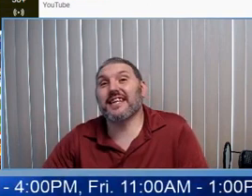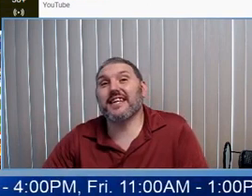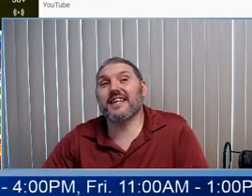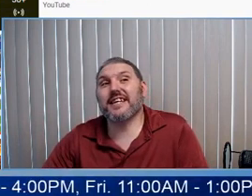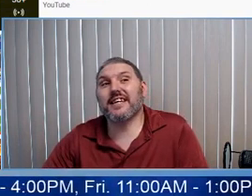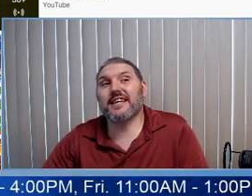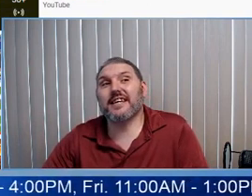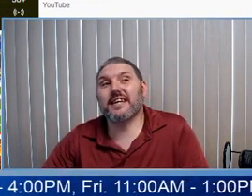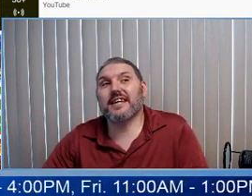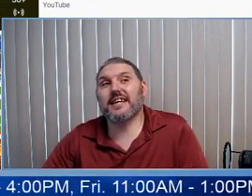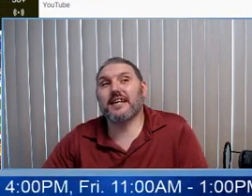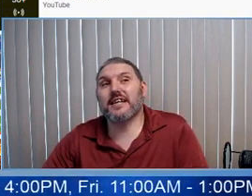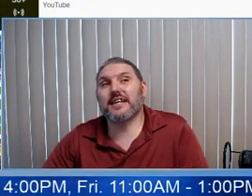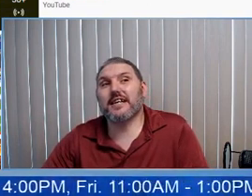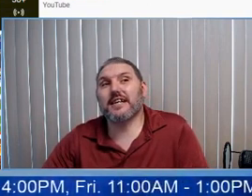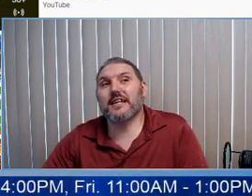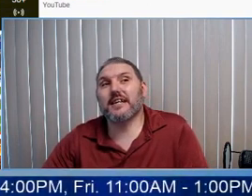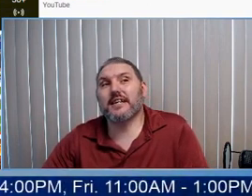saying